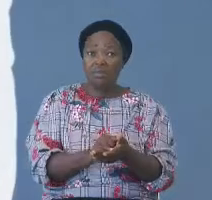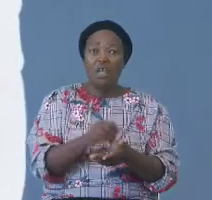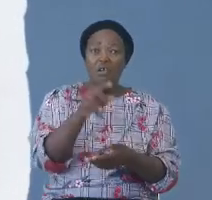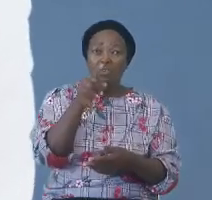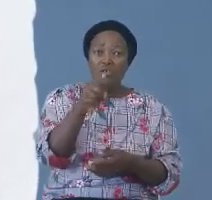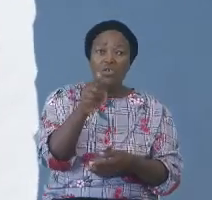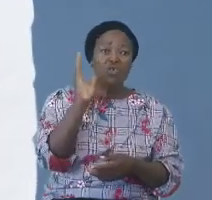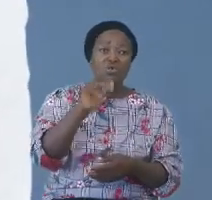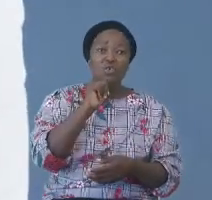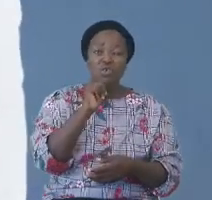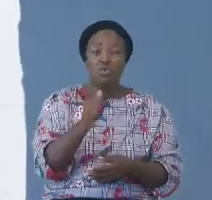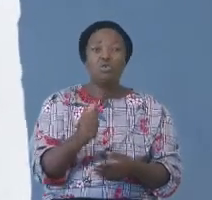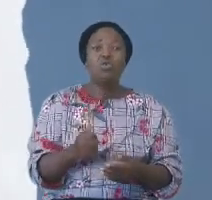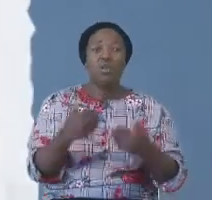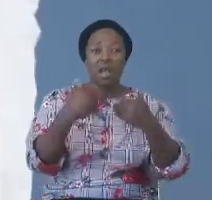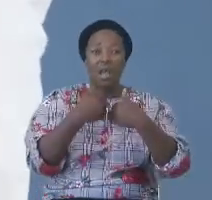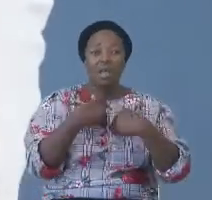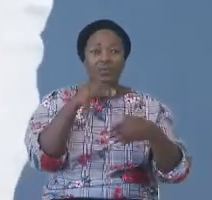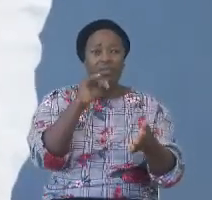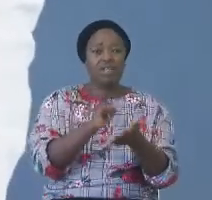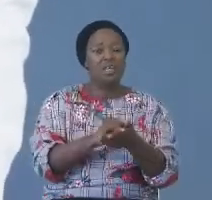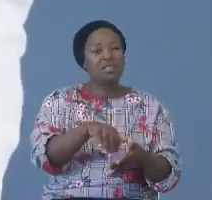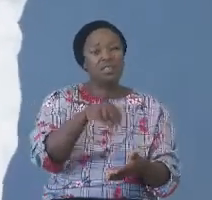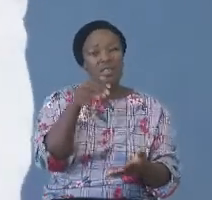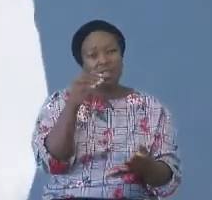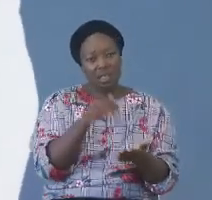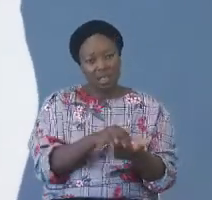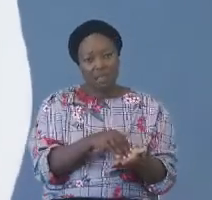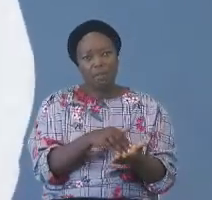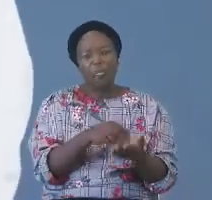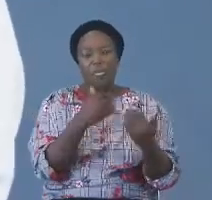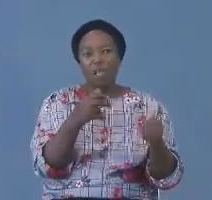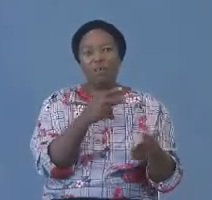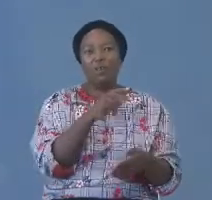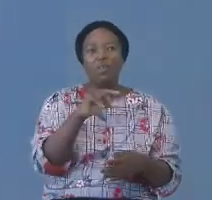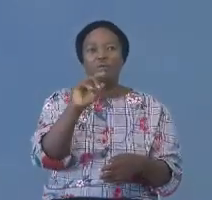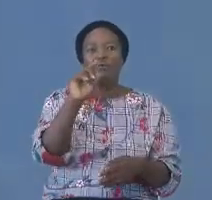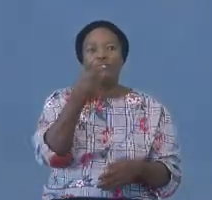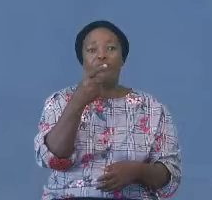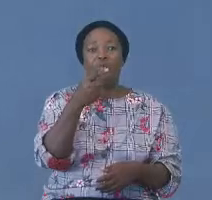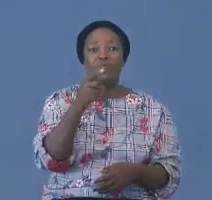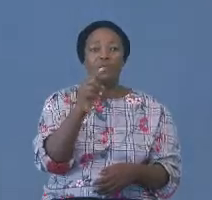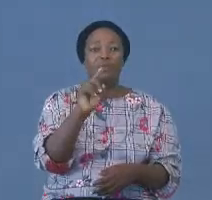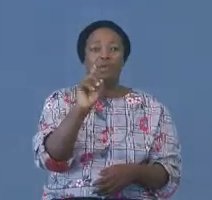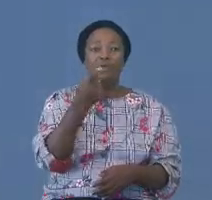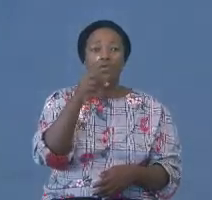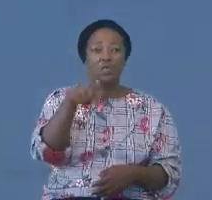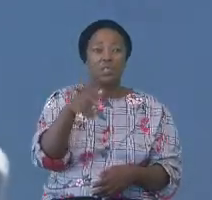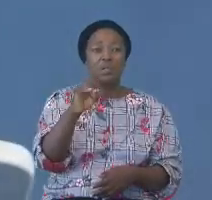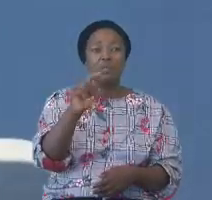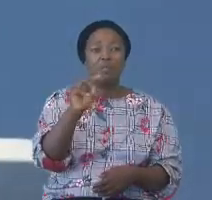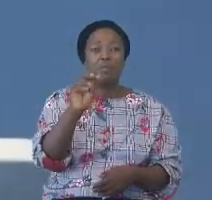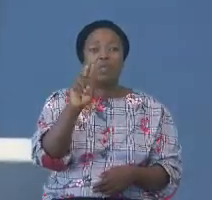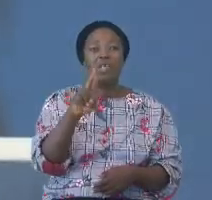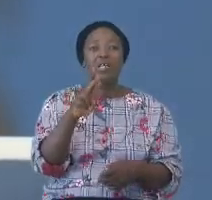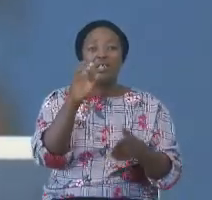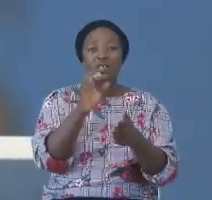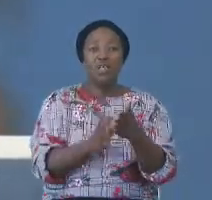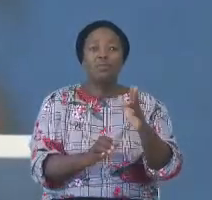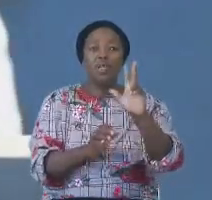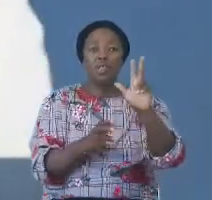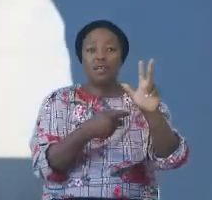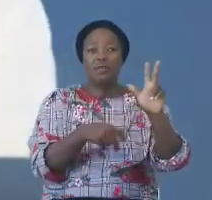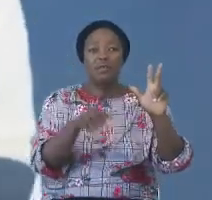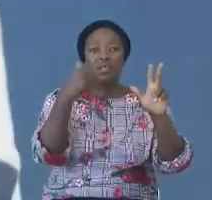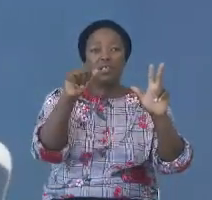everything upon him so that you'll not be at that again and they were told in first